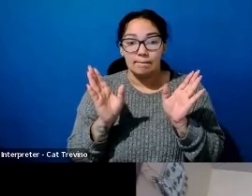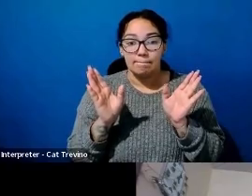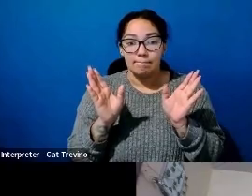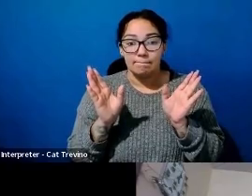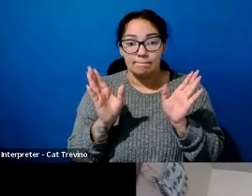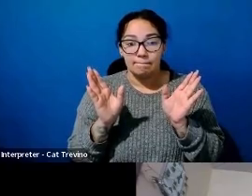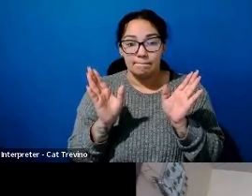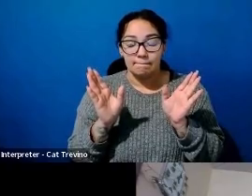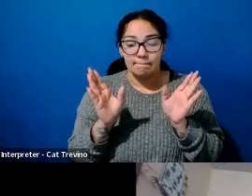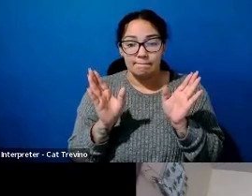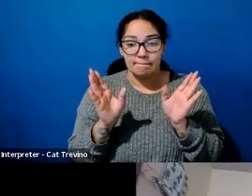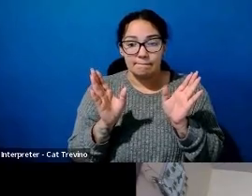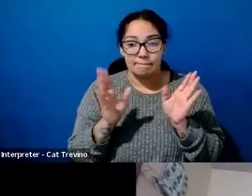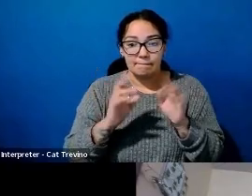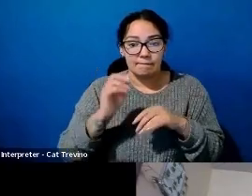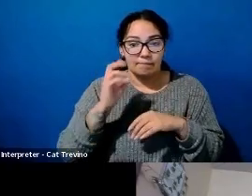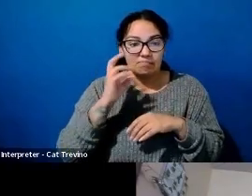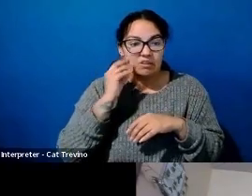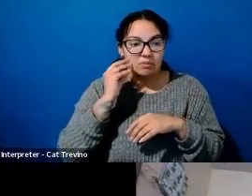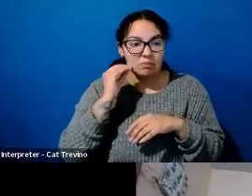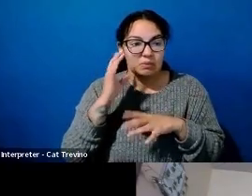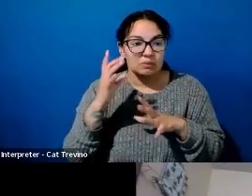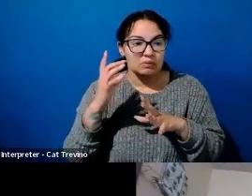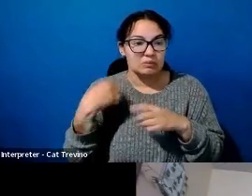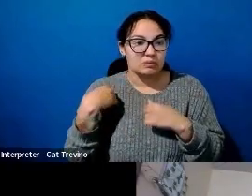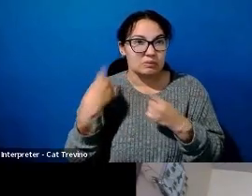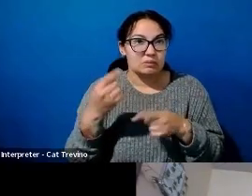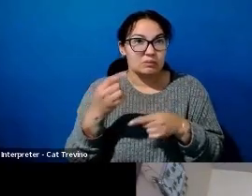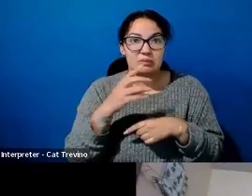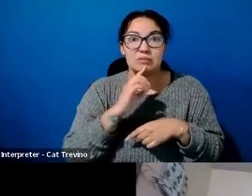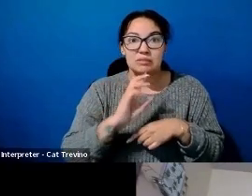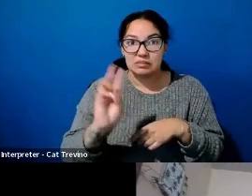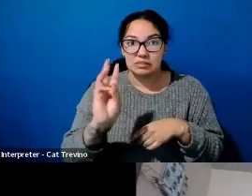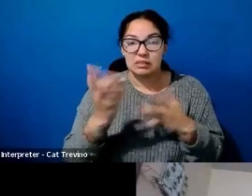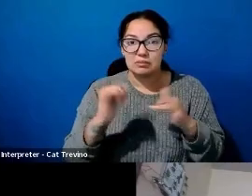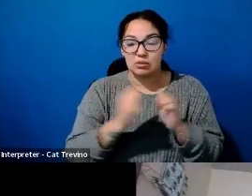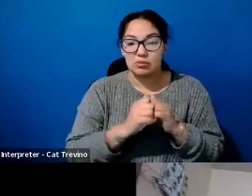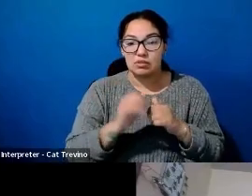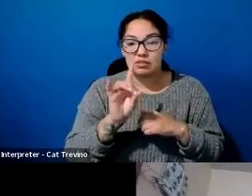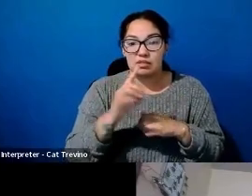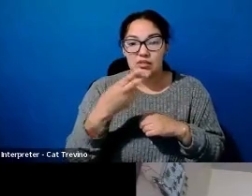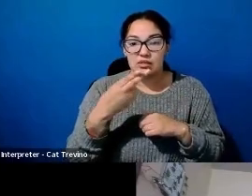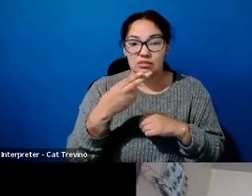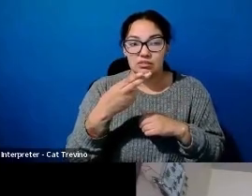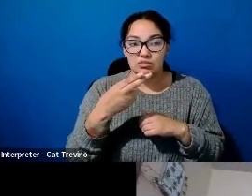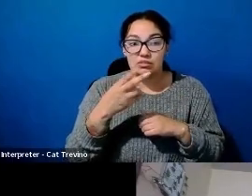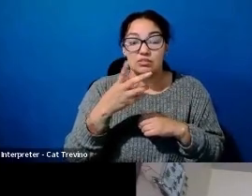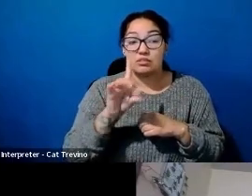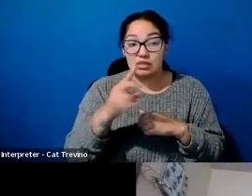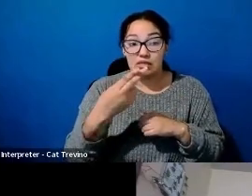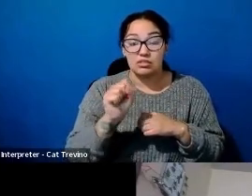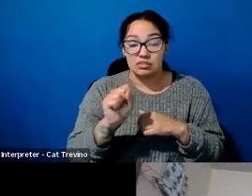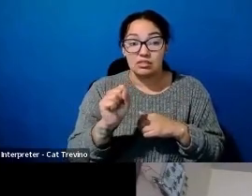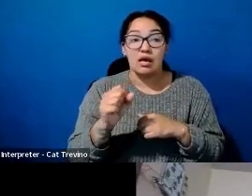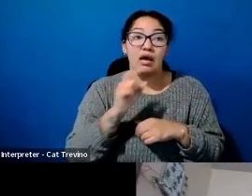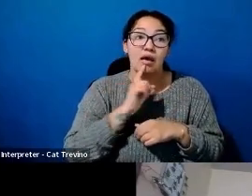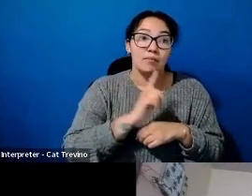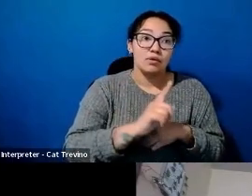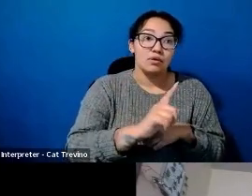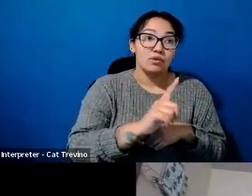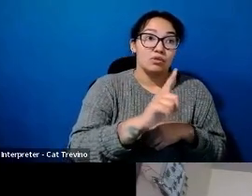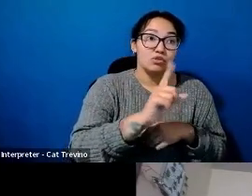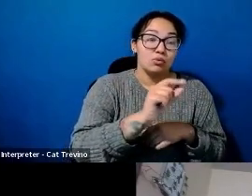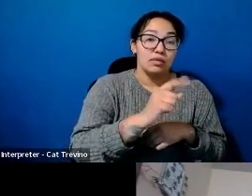I've been in DHS since I was about 6 years old, and I still am with DHS. I am 20 years old. I will be 21 next